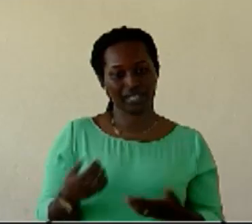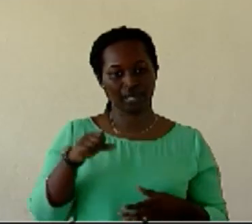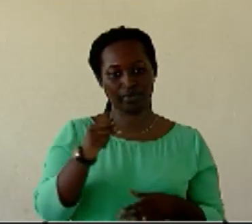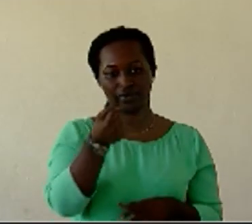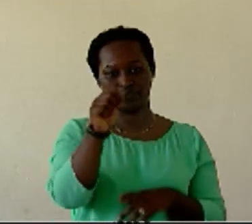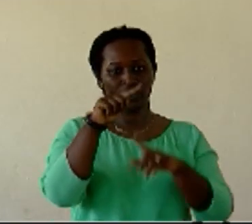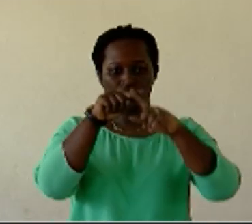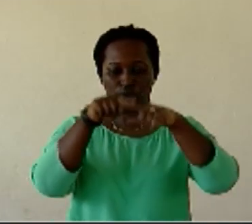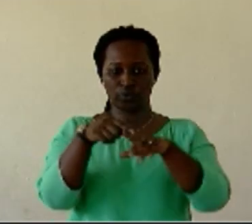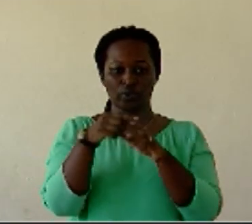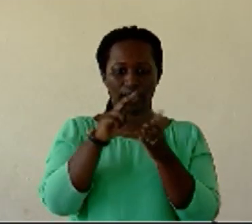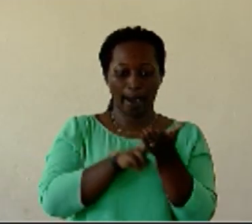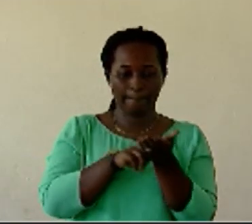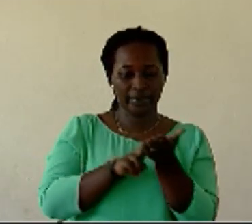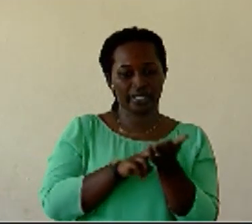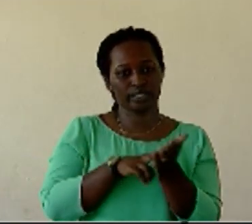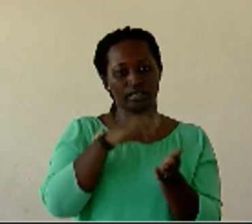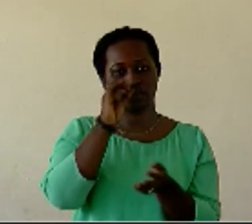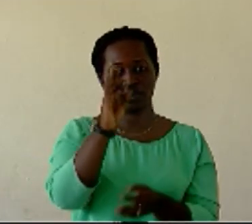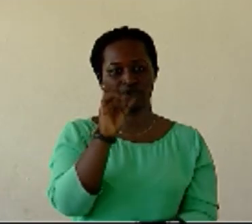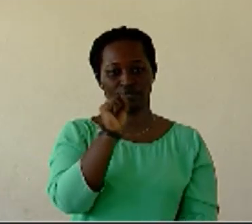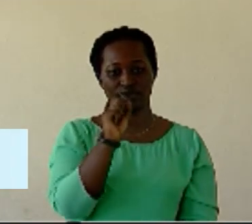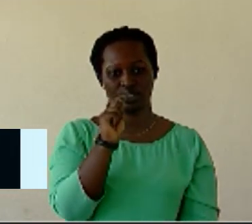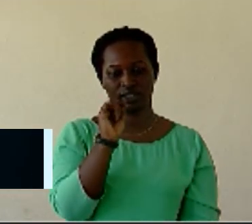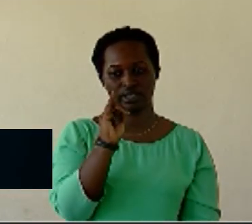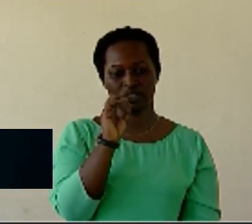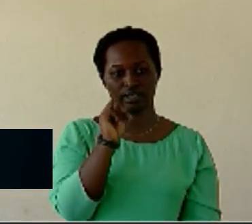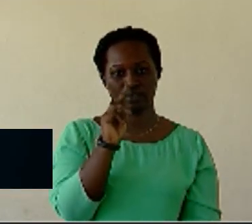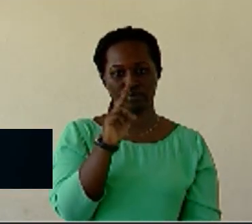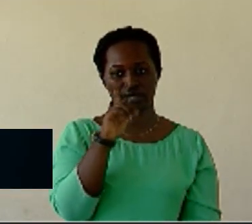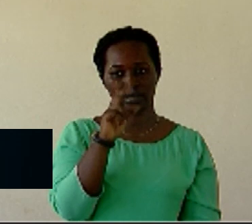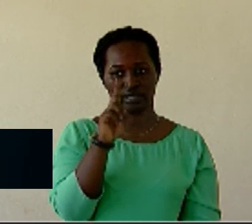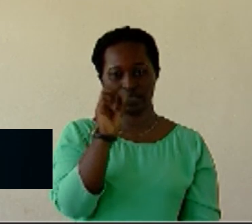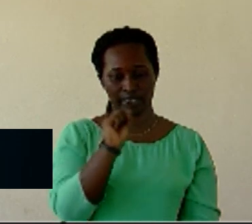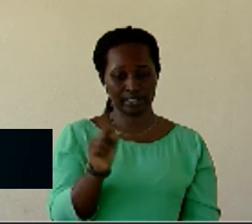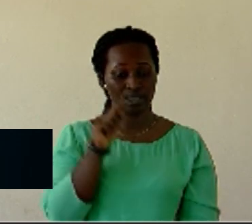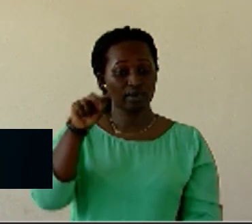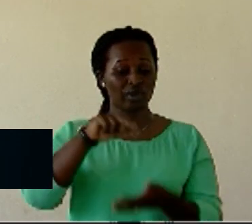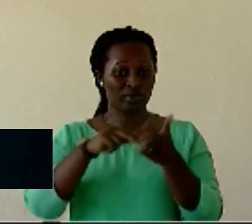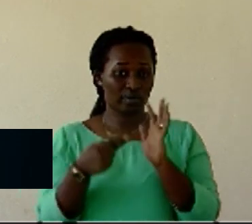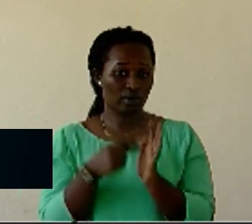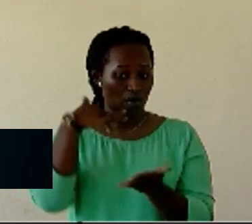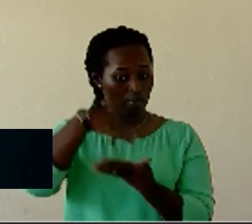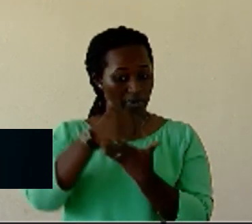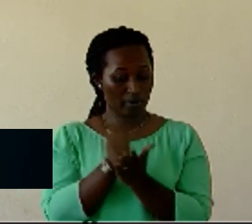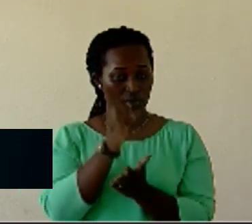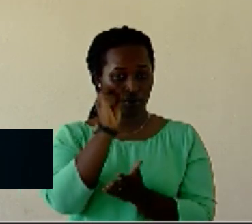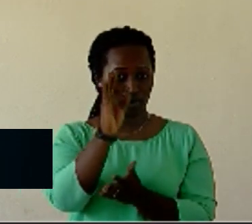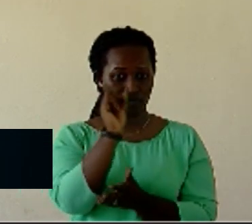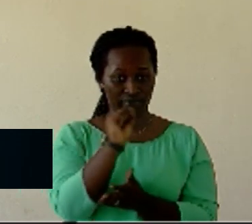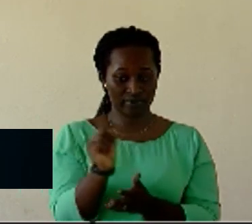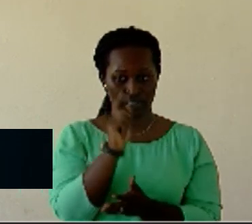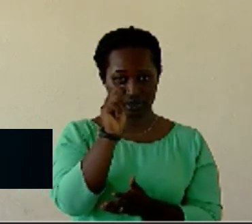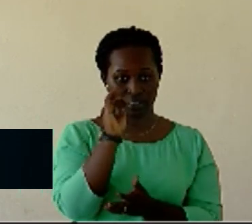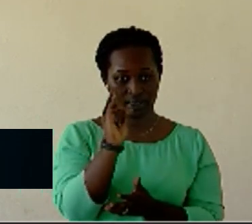to the application of stimulus. That means because of stimulus,